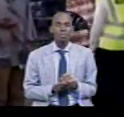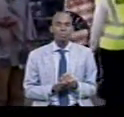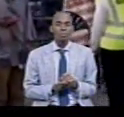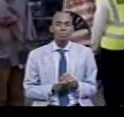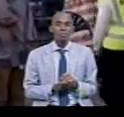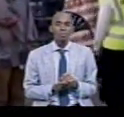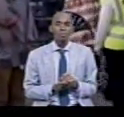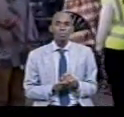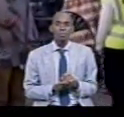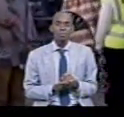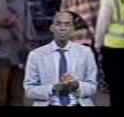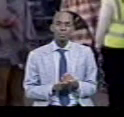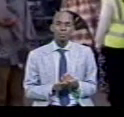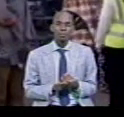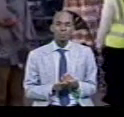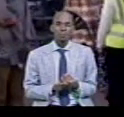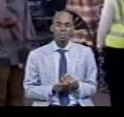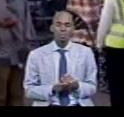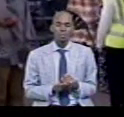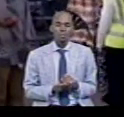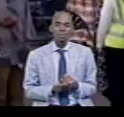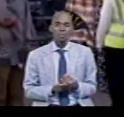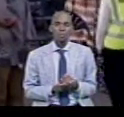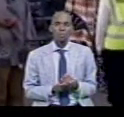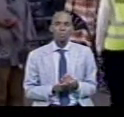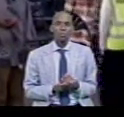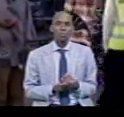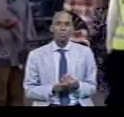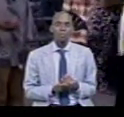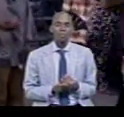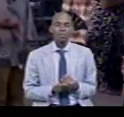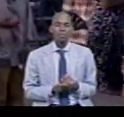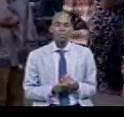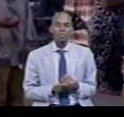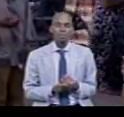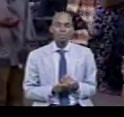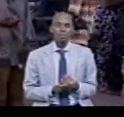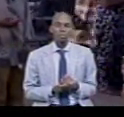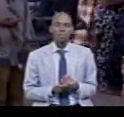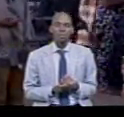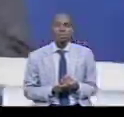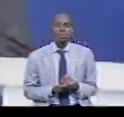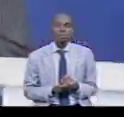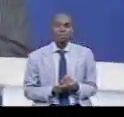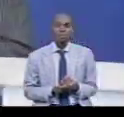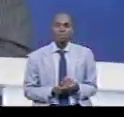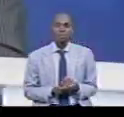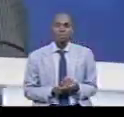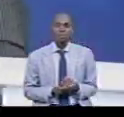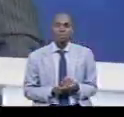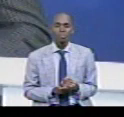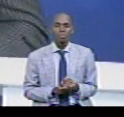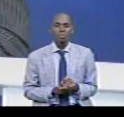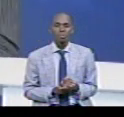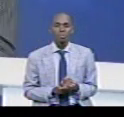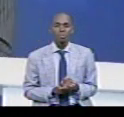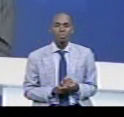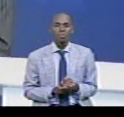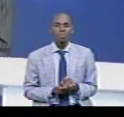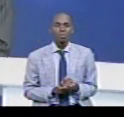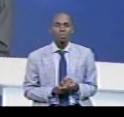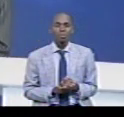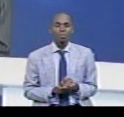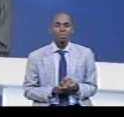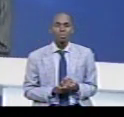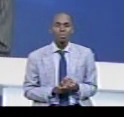Amazing grace, how sweet the sound that saved a wretch like me.